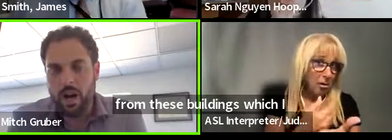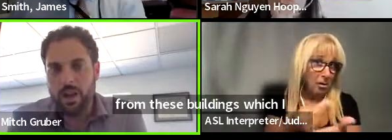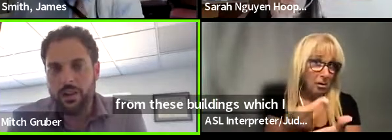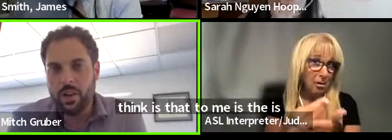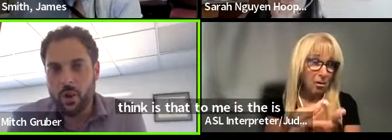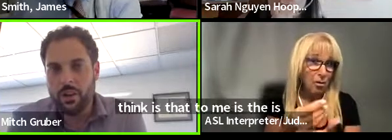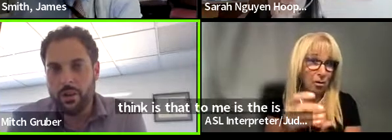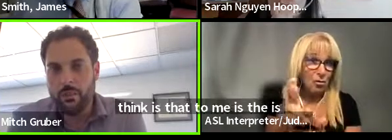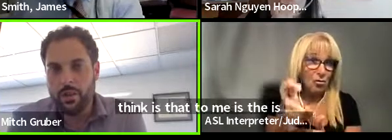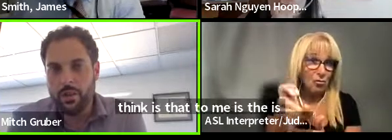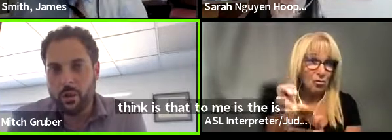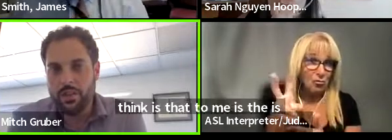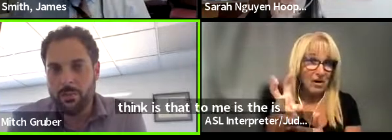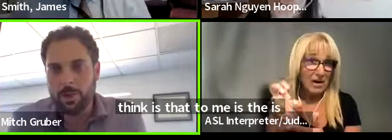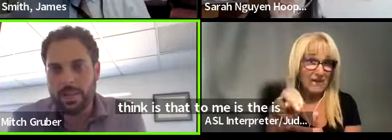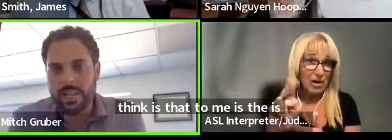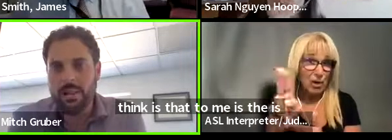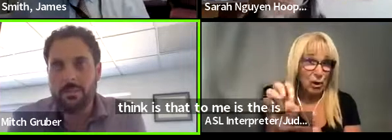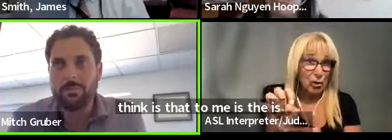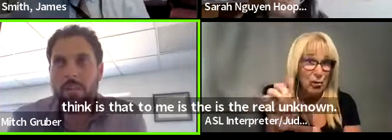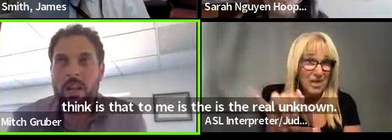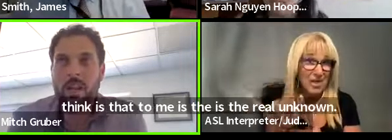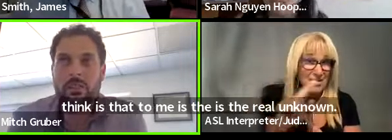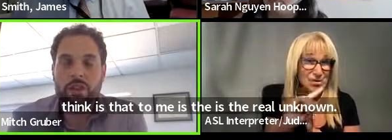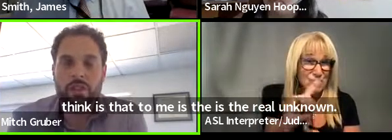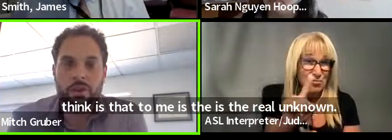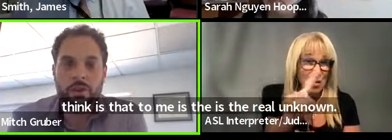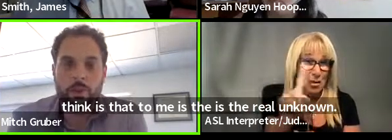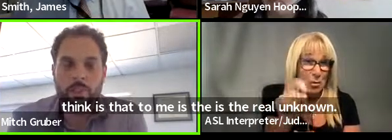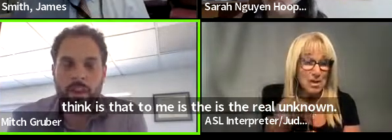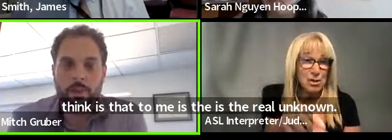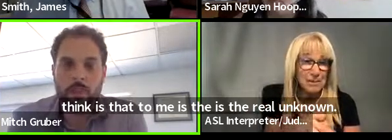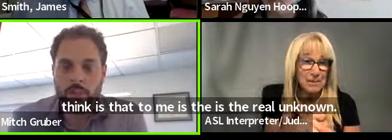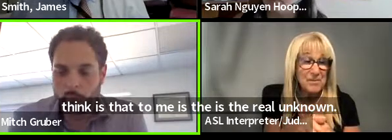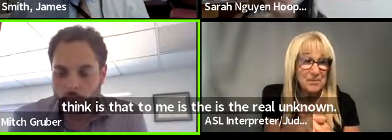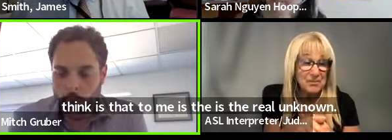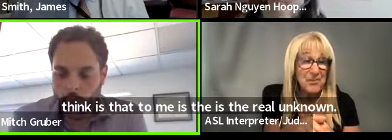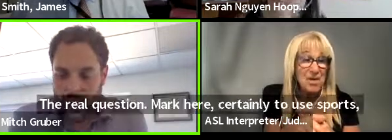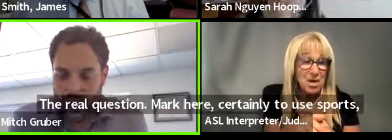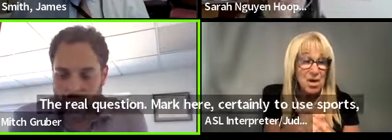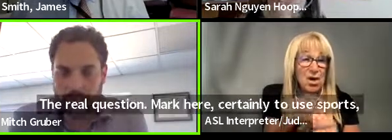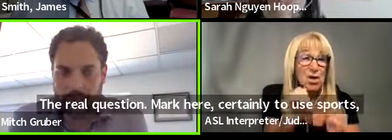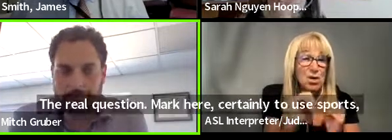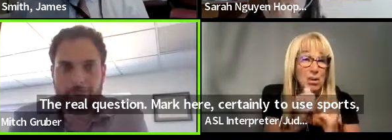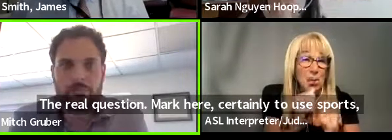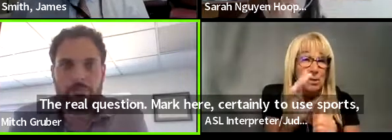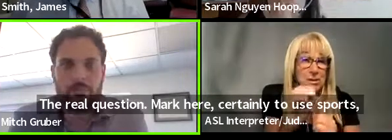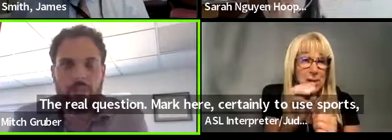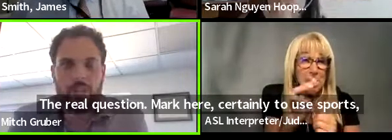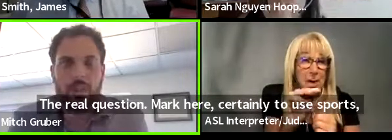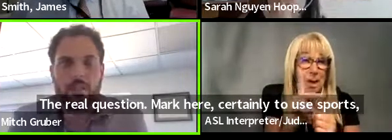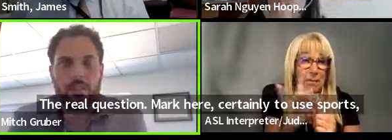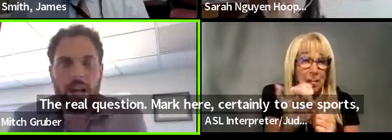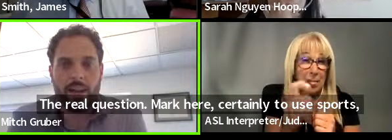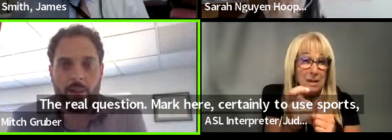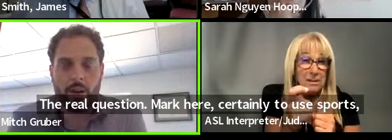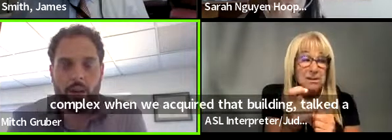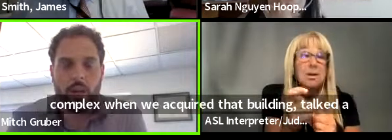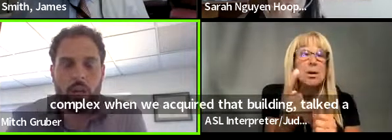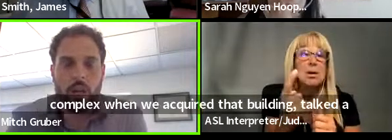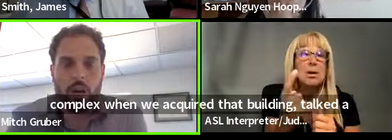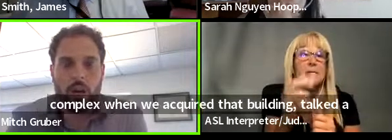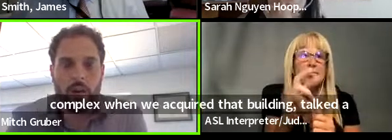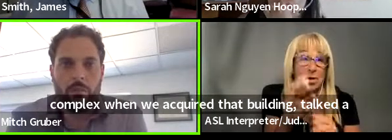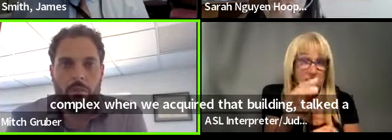the real unknown, the real question mark here. Certainly the youth sports complex, when we acquired that building, talked a lot